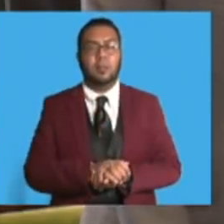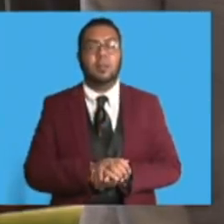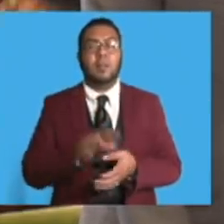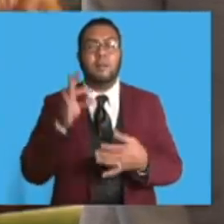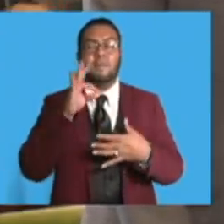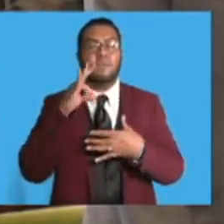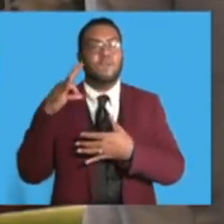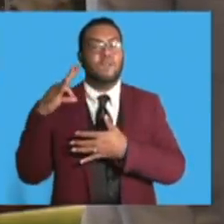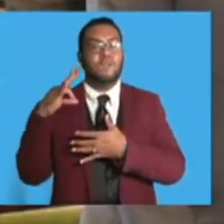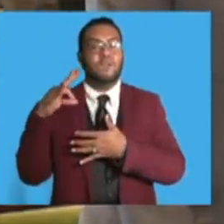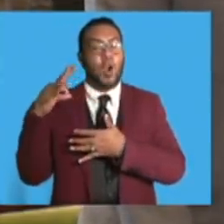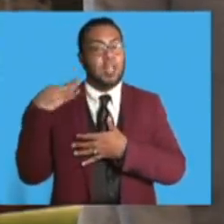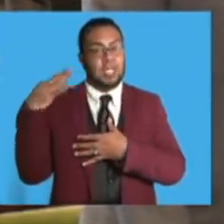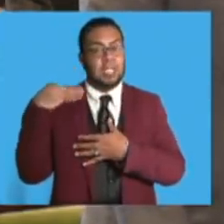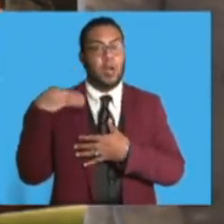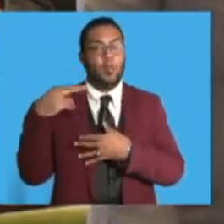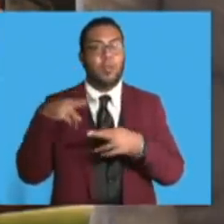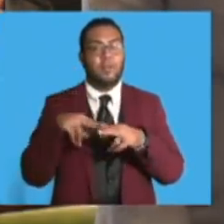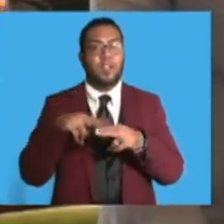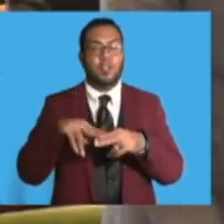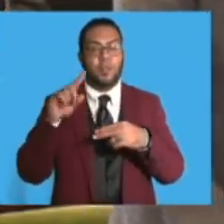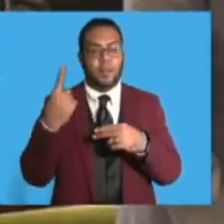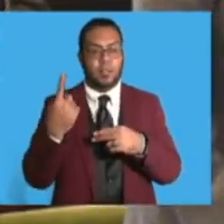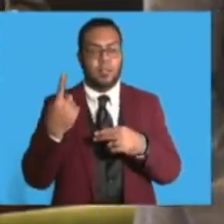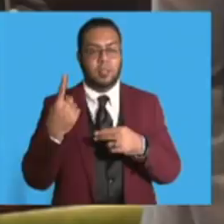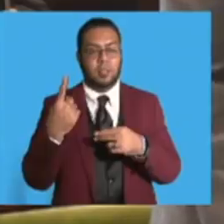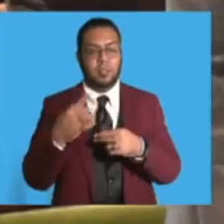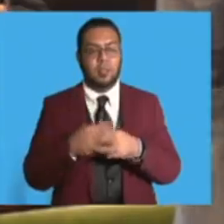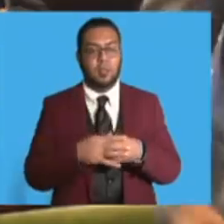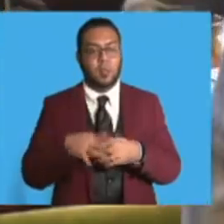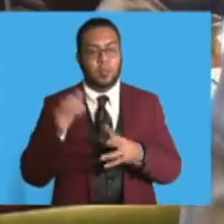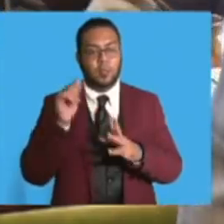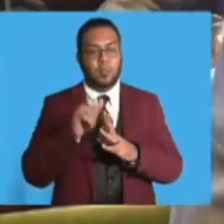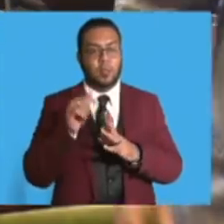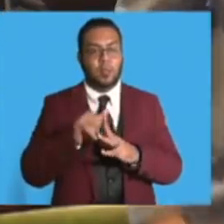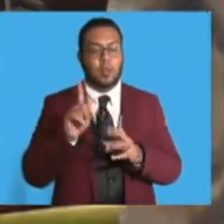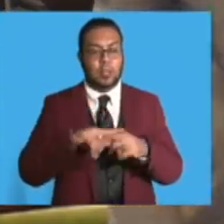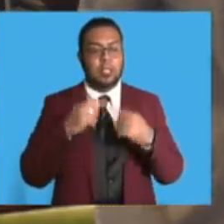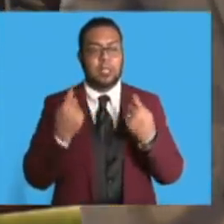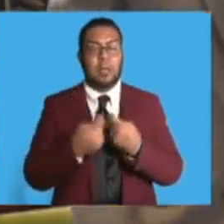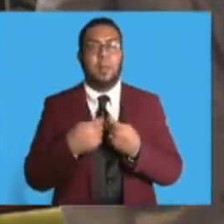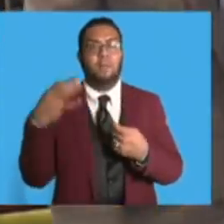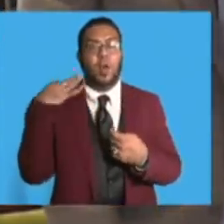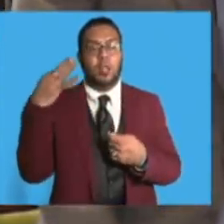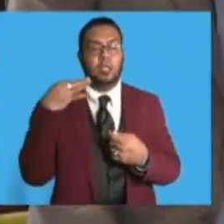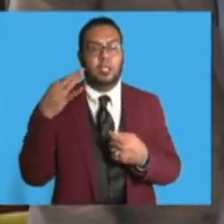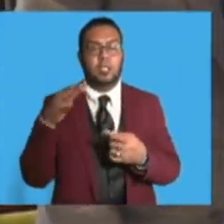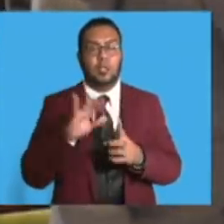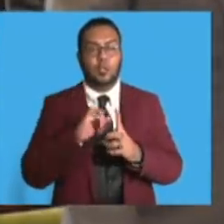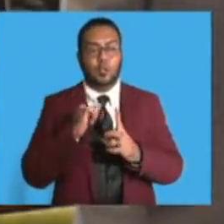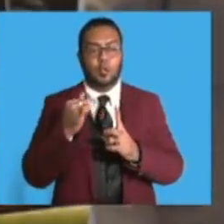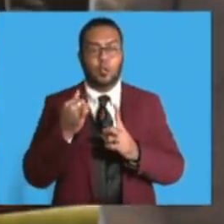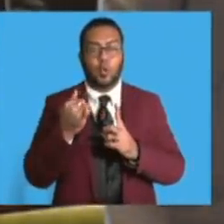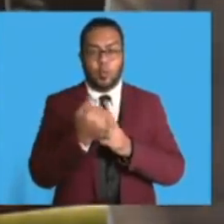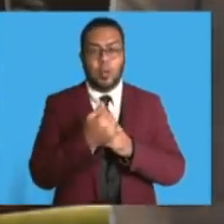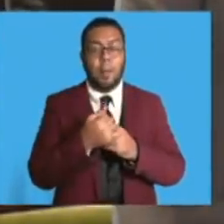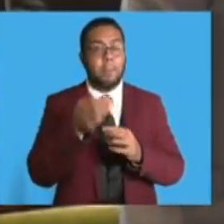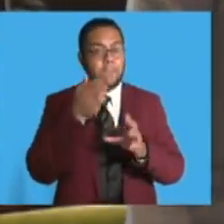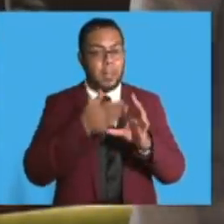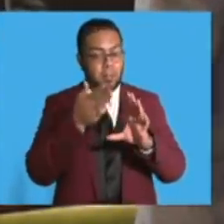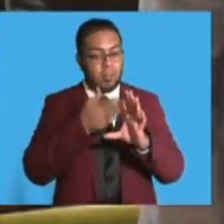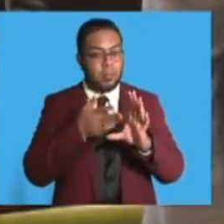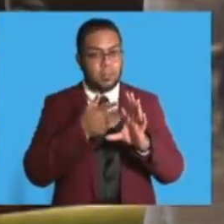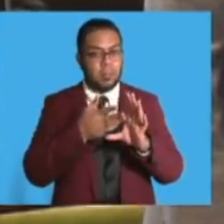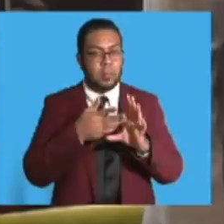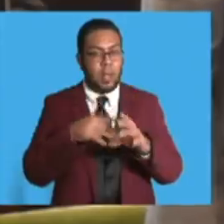Fiji First and had to endure the Facebook vitriol, as she was also part of the team that was monitoring social media. I